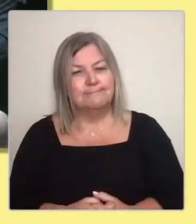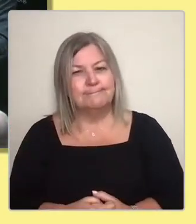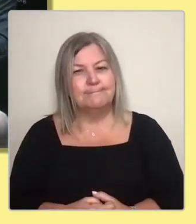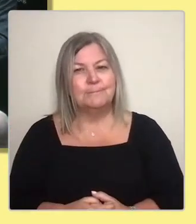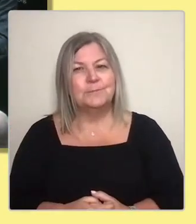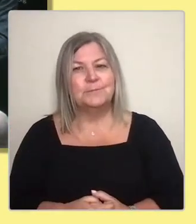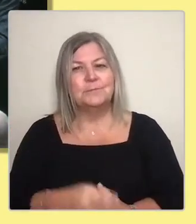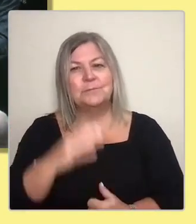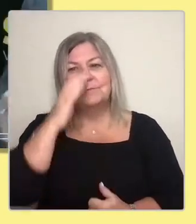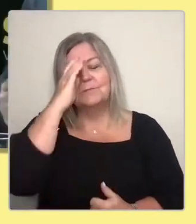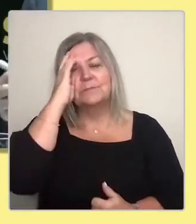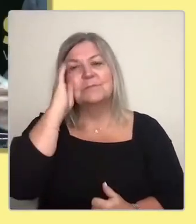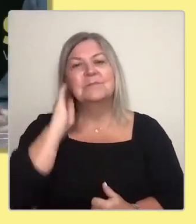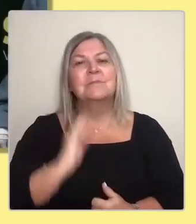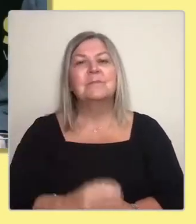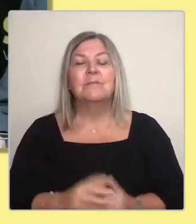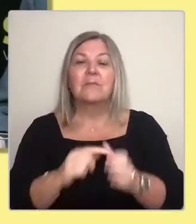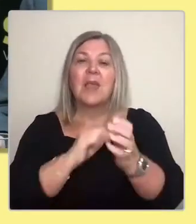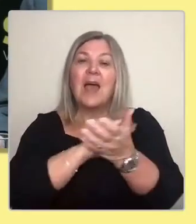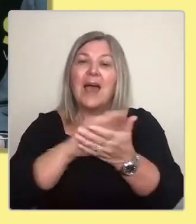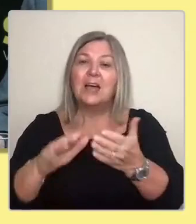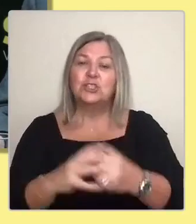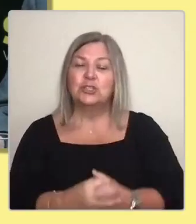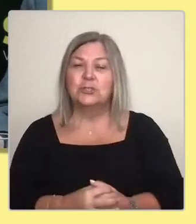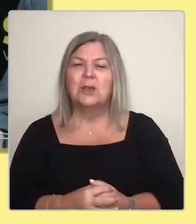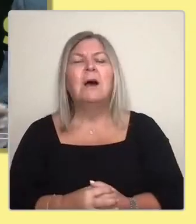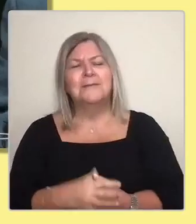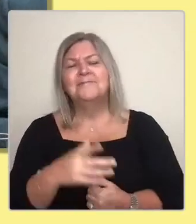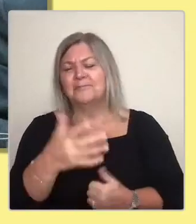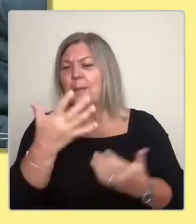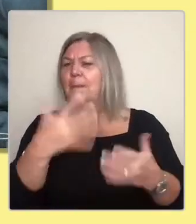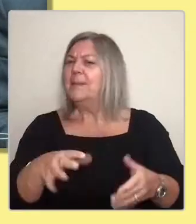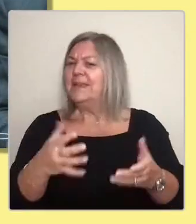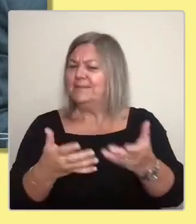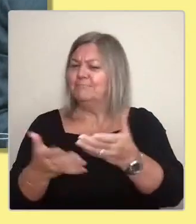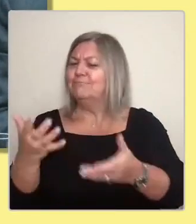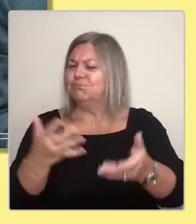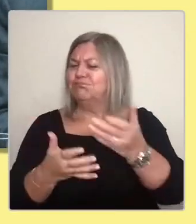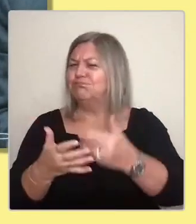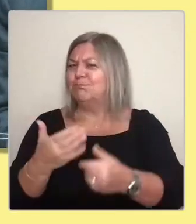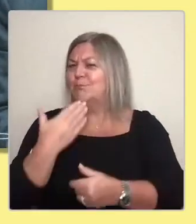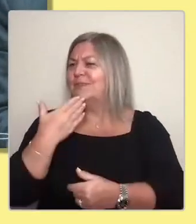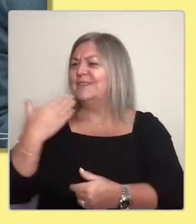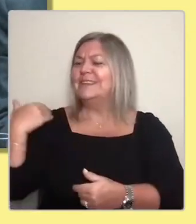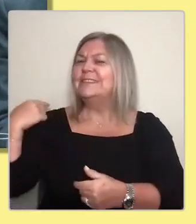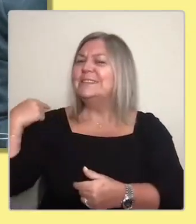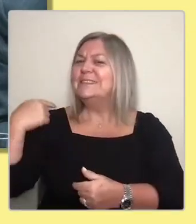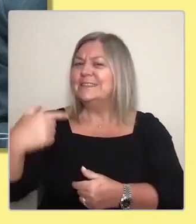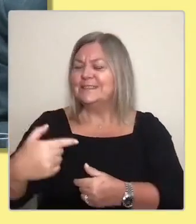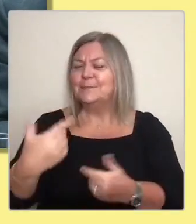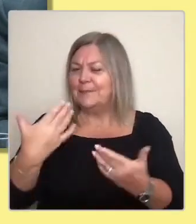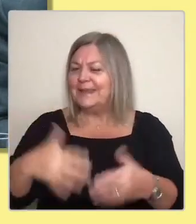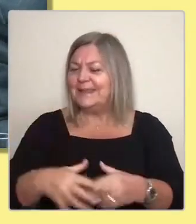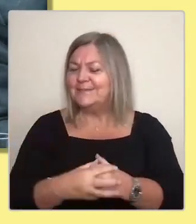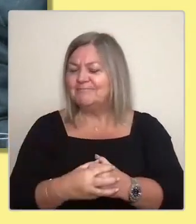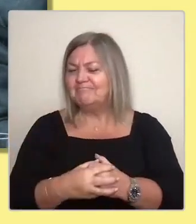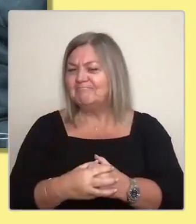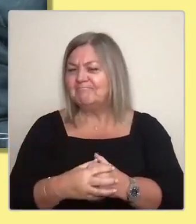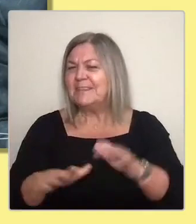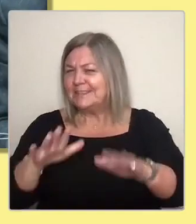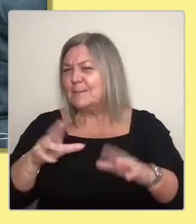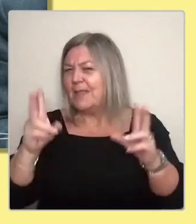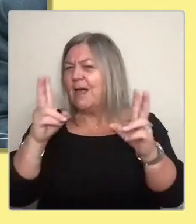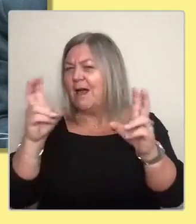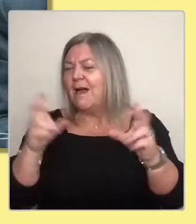Ash. Yes, we've spoken about this at some of the other hustings that we've attended, and I was observing at those ones